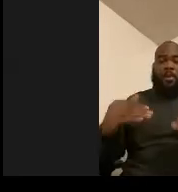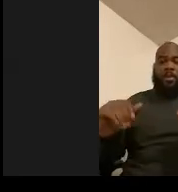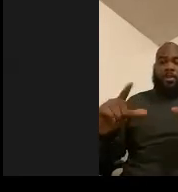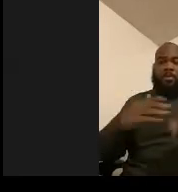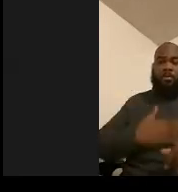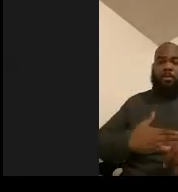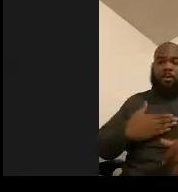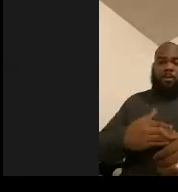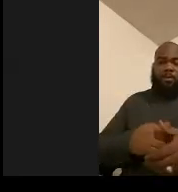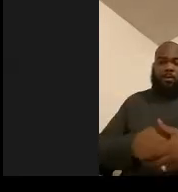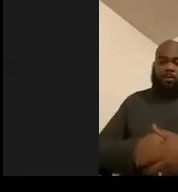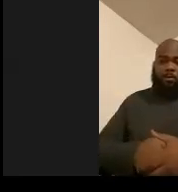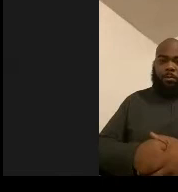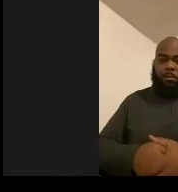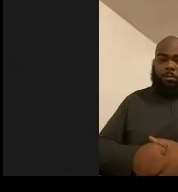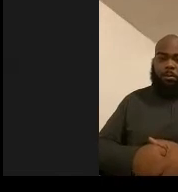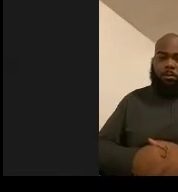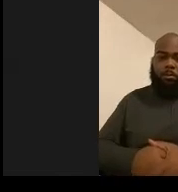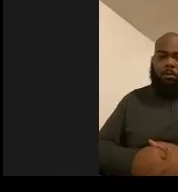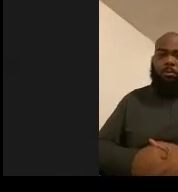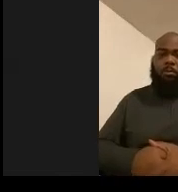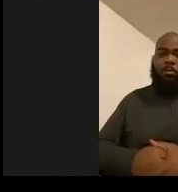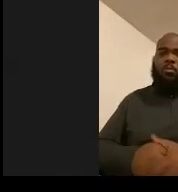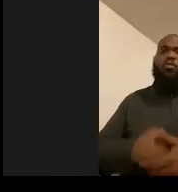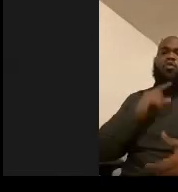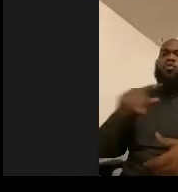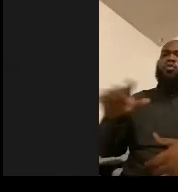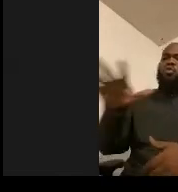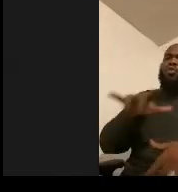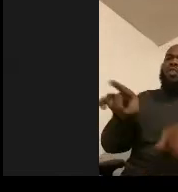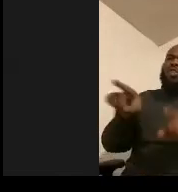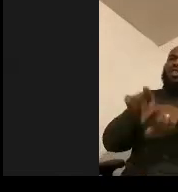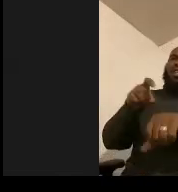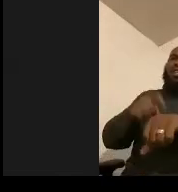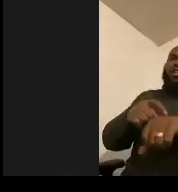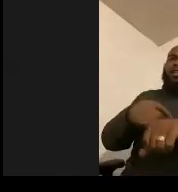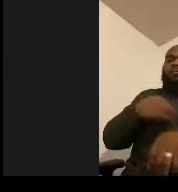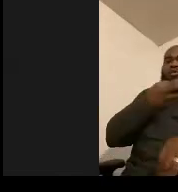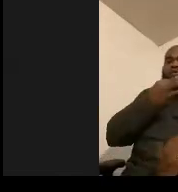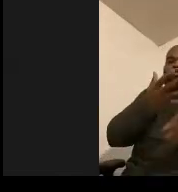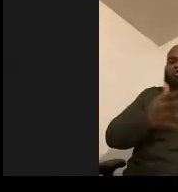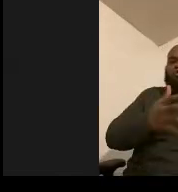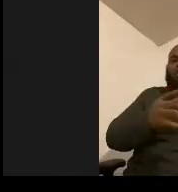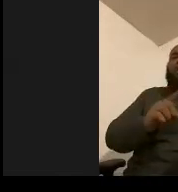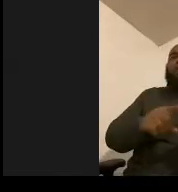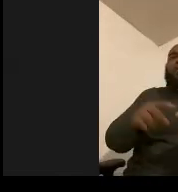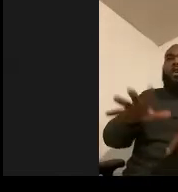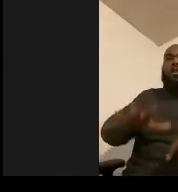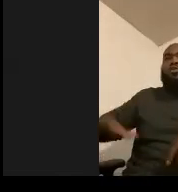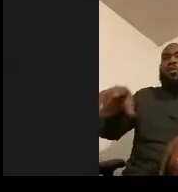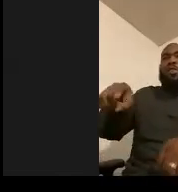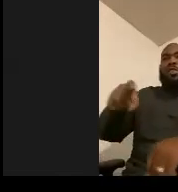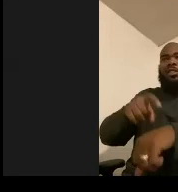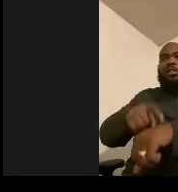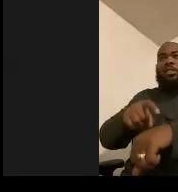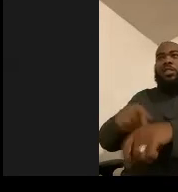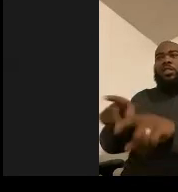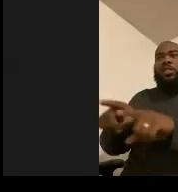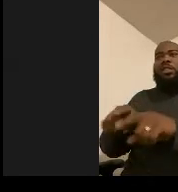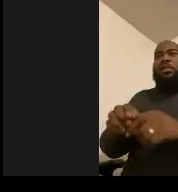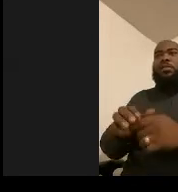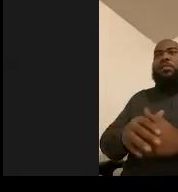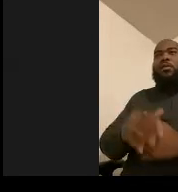It's around this time too, and I'm coming to the end of my time here, but it's around this time too that you see